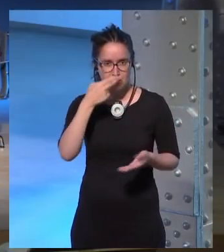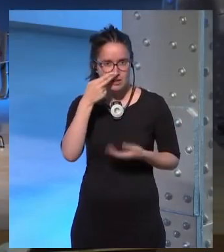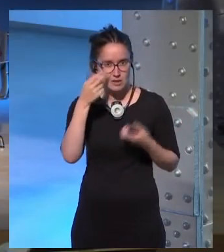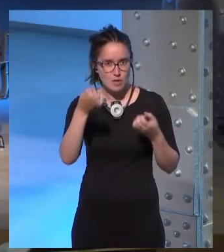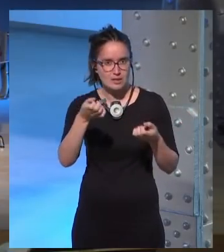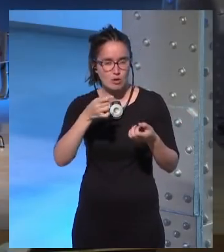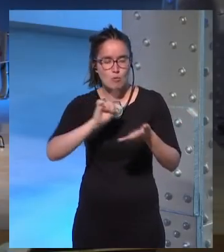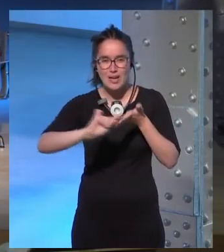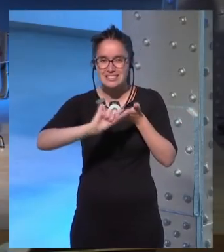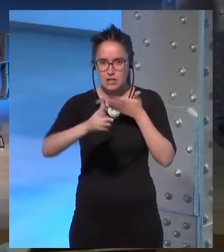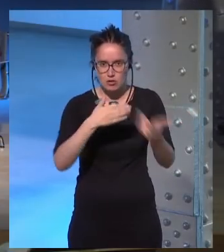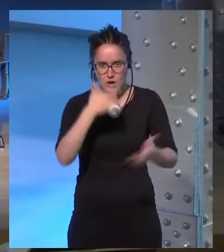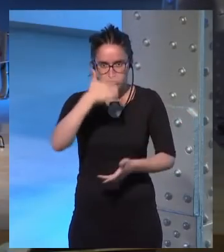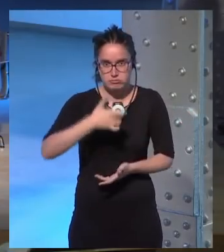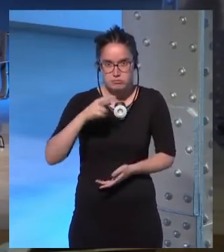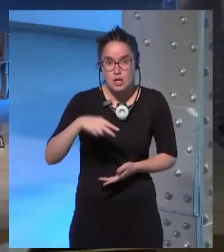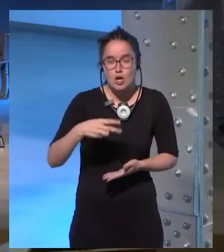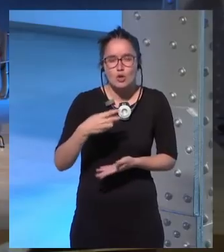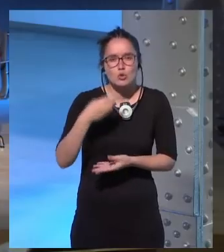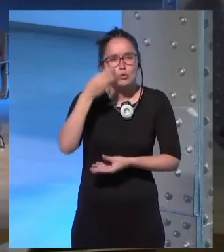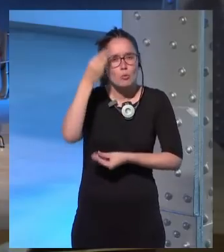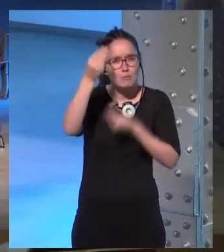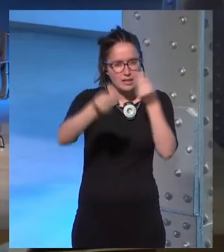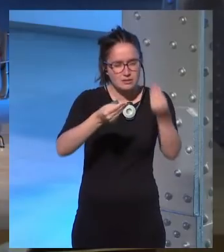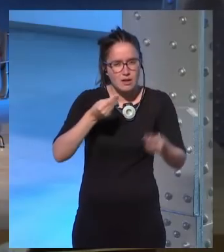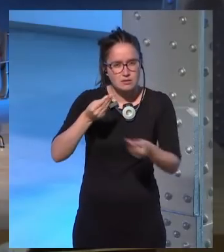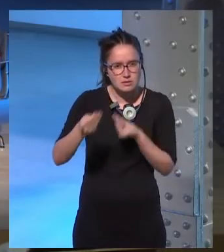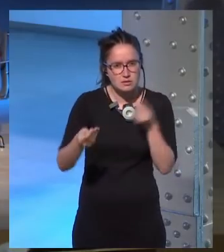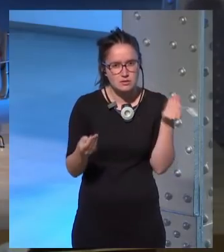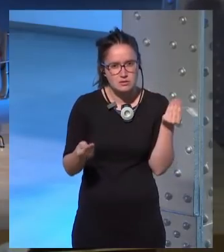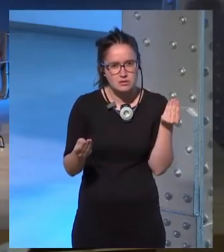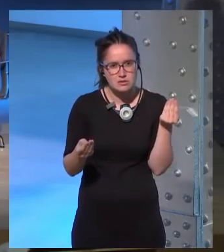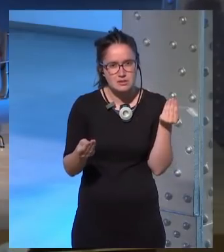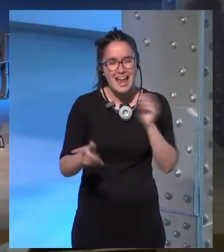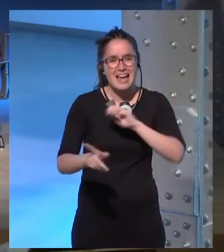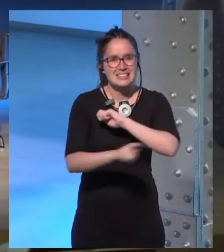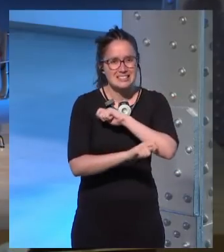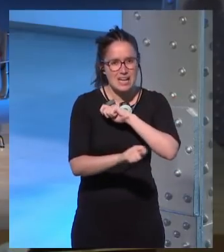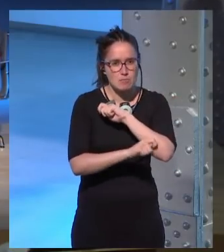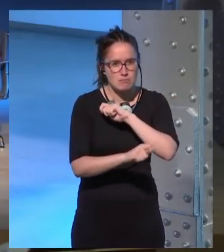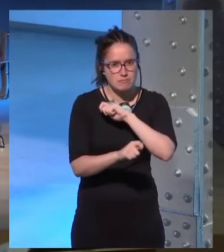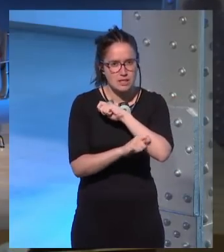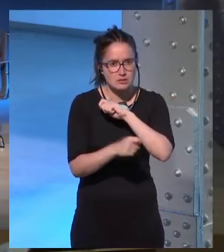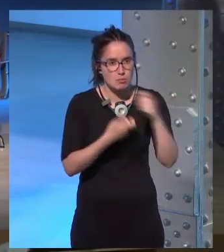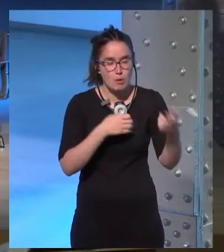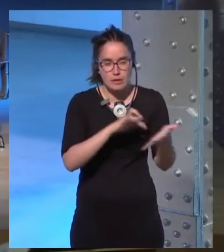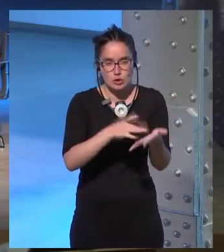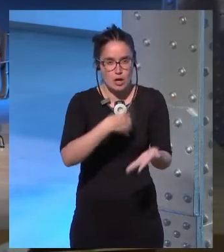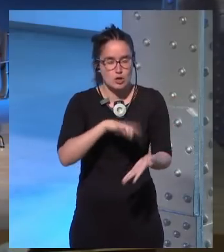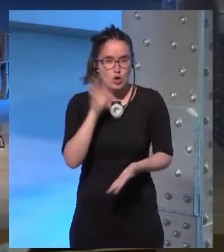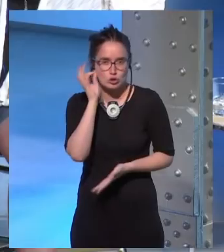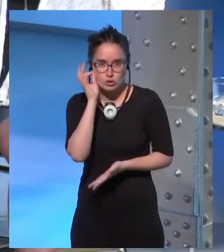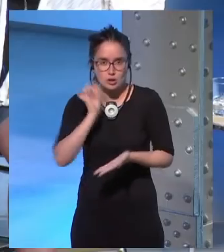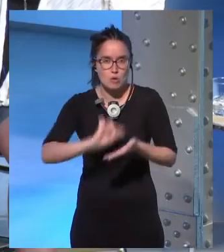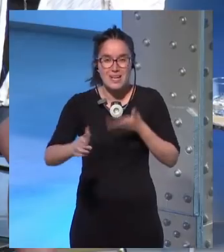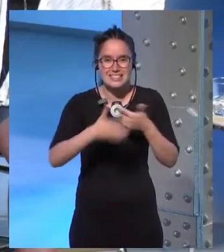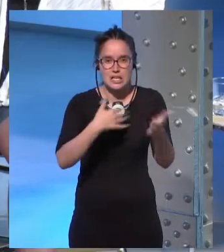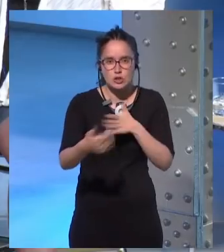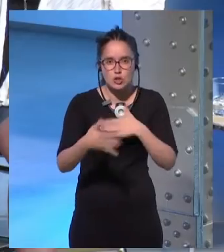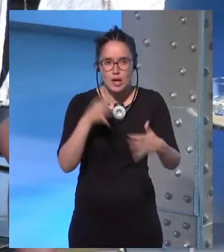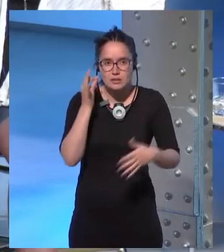What I'm really interested in as a writer is, what do you think are the traps that we can fall